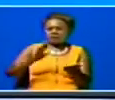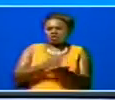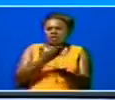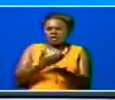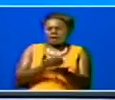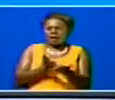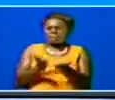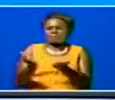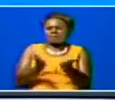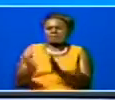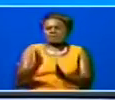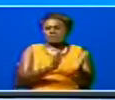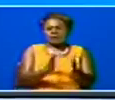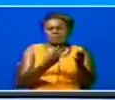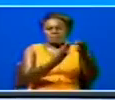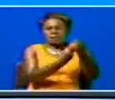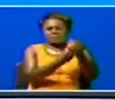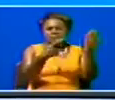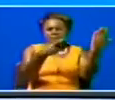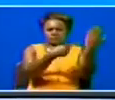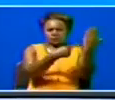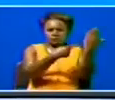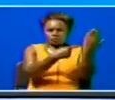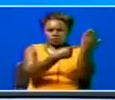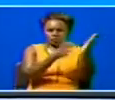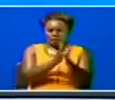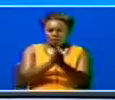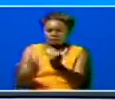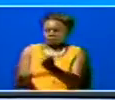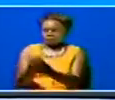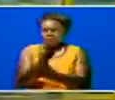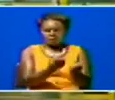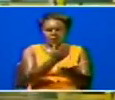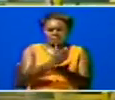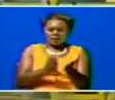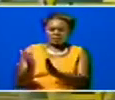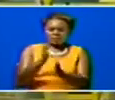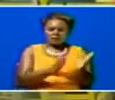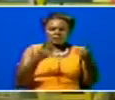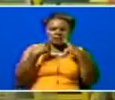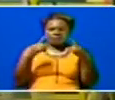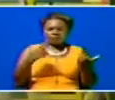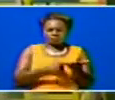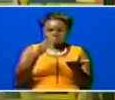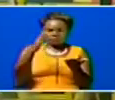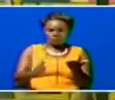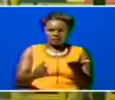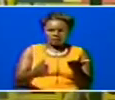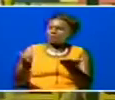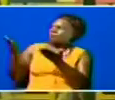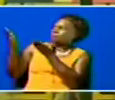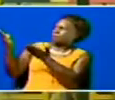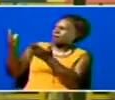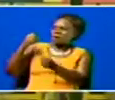business strategy anchored on partnerships, technology and innovation. As part of the strategy announced over the weekend, Tusker Mattresses,